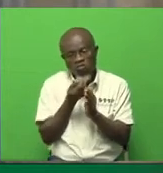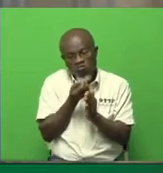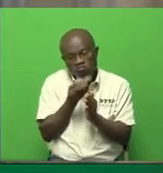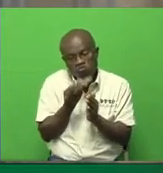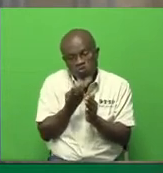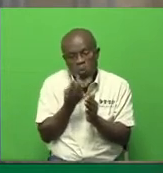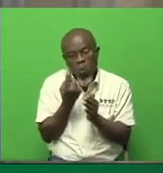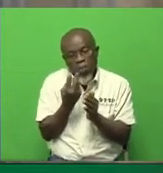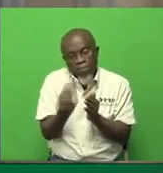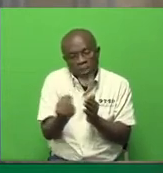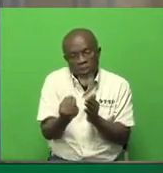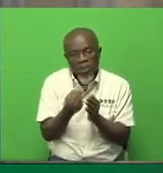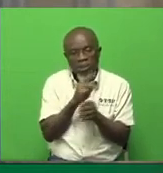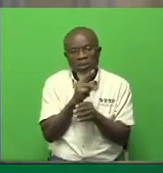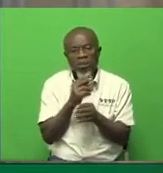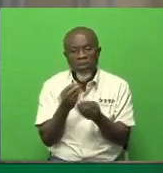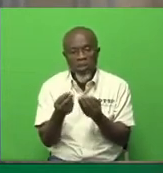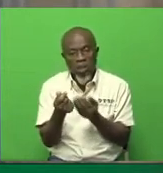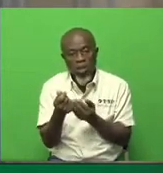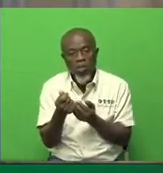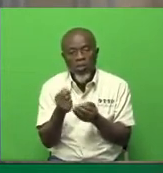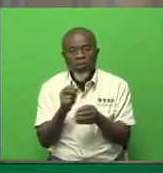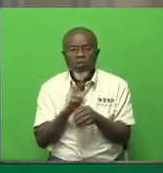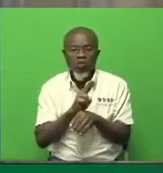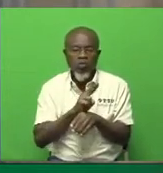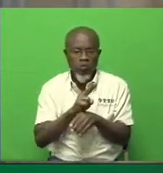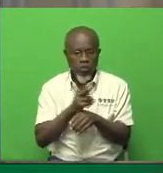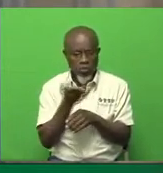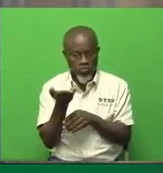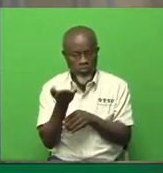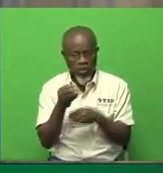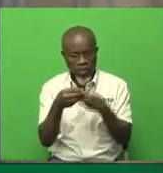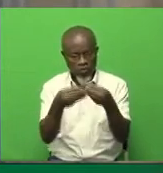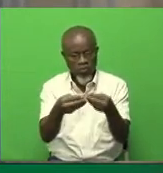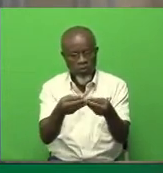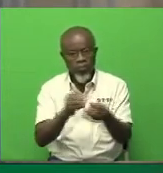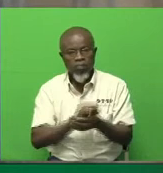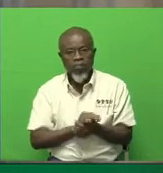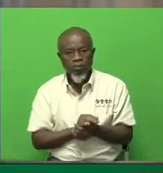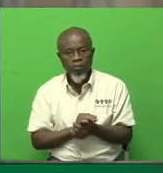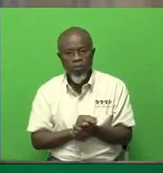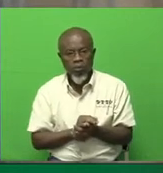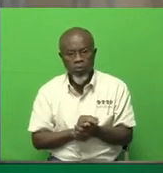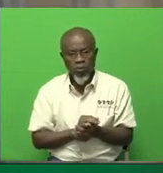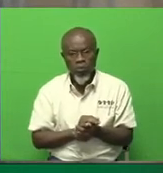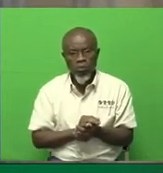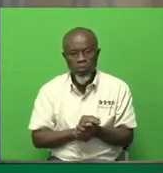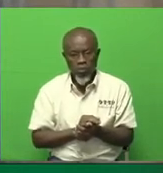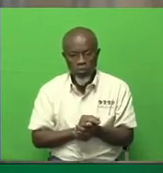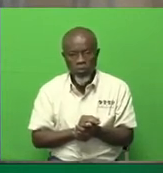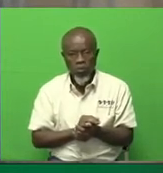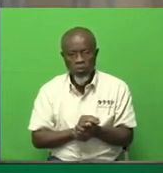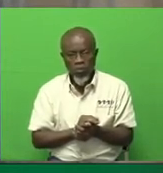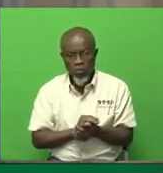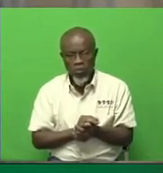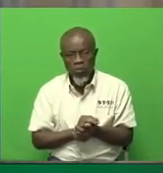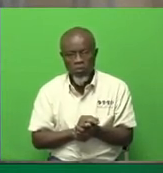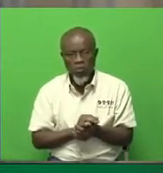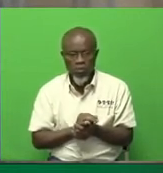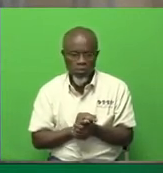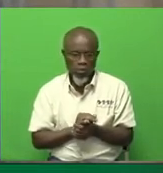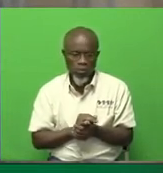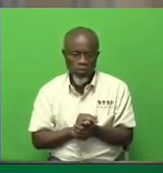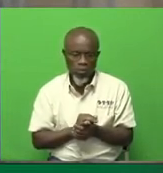that this program which was introduced in fiscal 2015 by my Administration would play a role in combating the